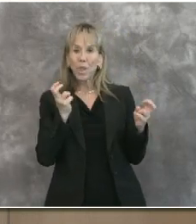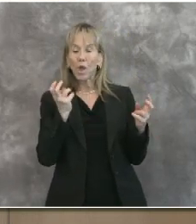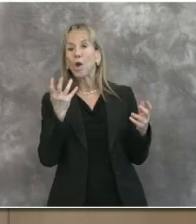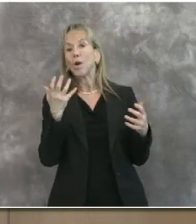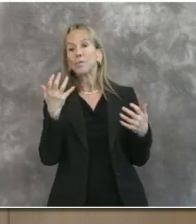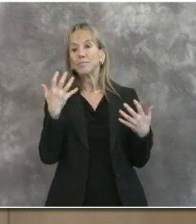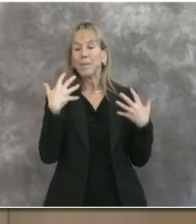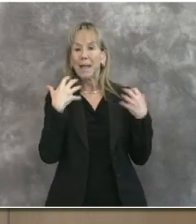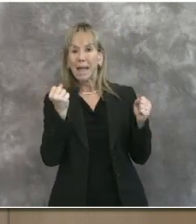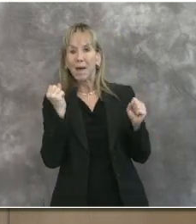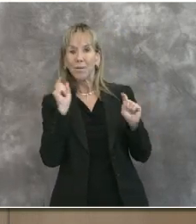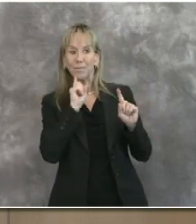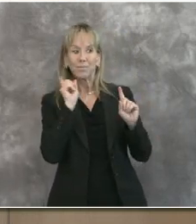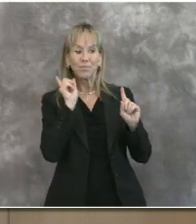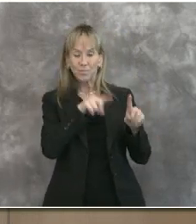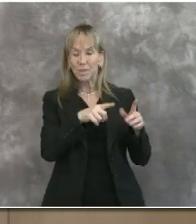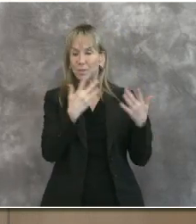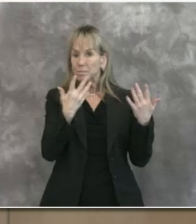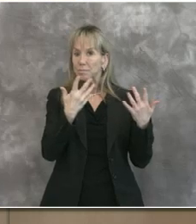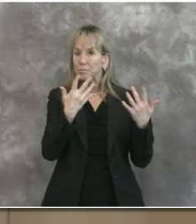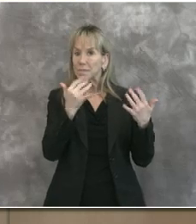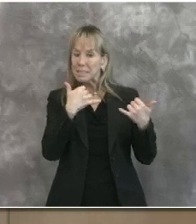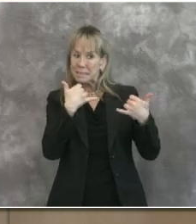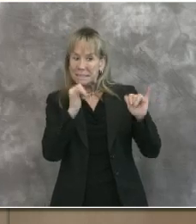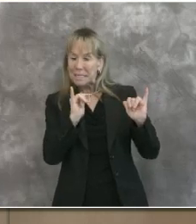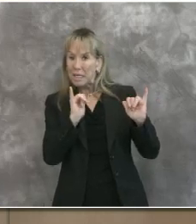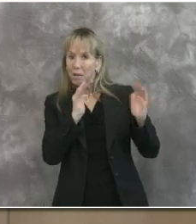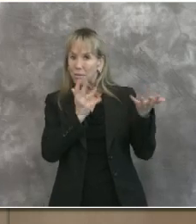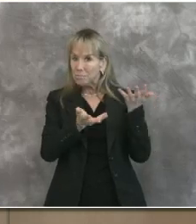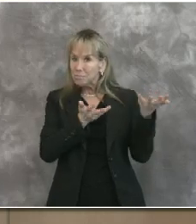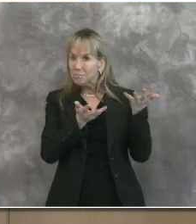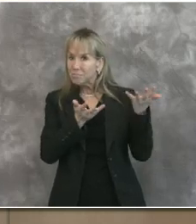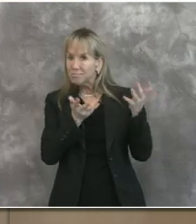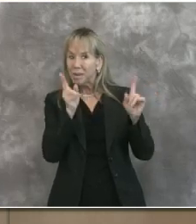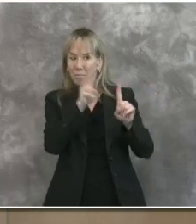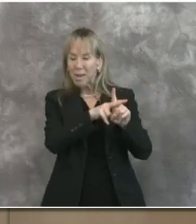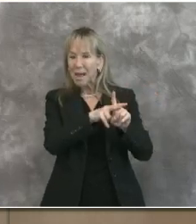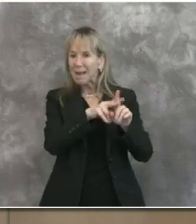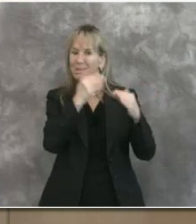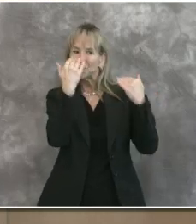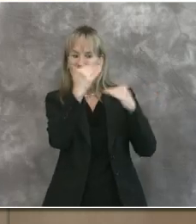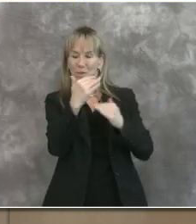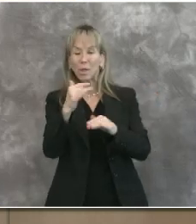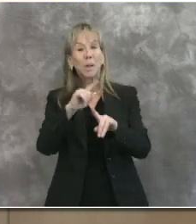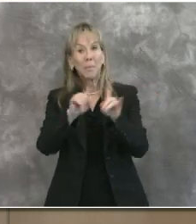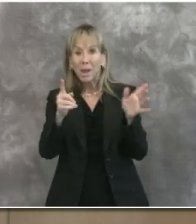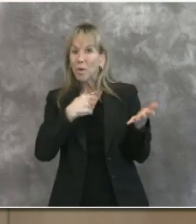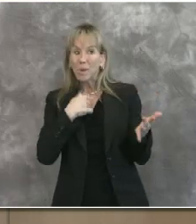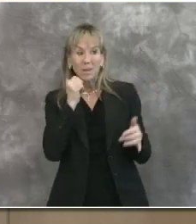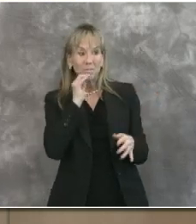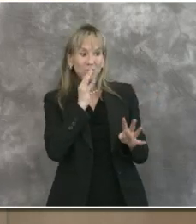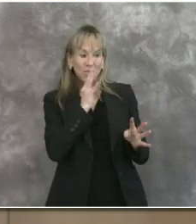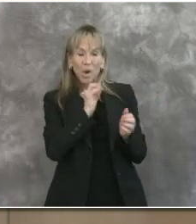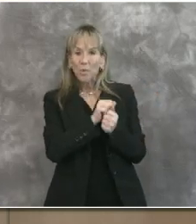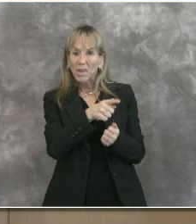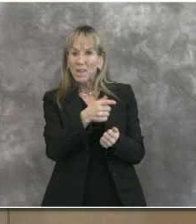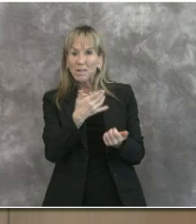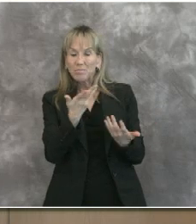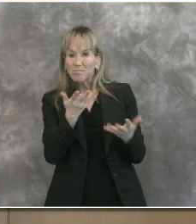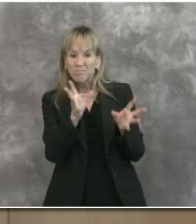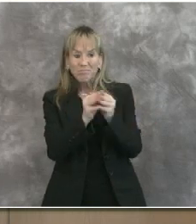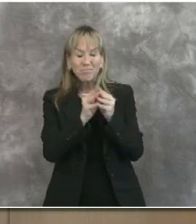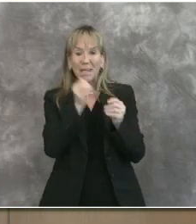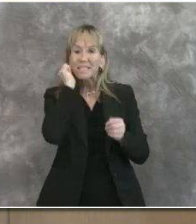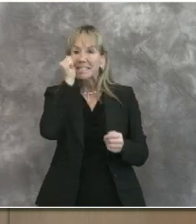now to restrict what they're doing, but we are on active conversation with them literally on a daily basis so that we